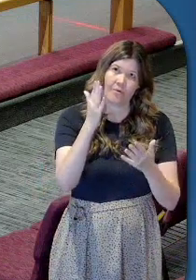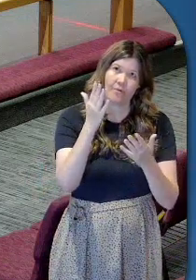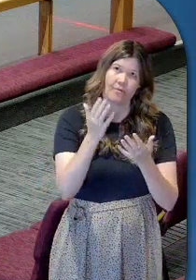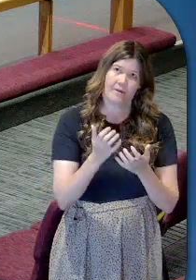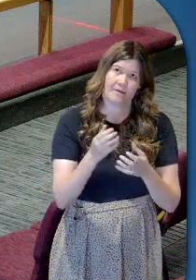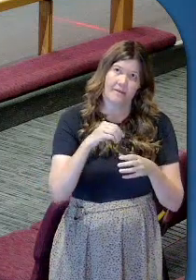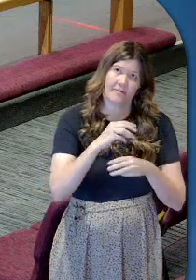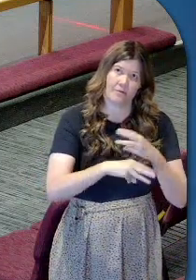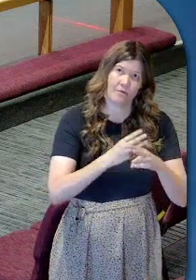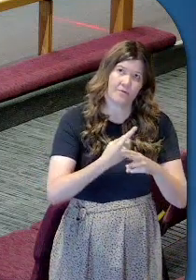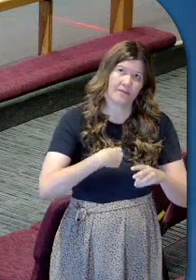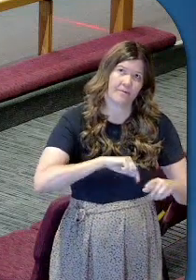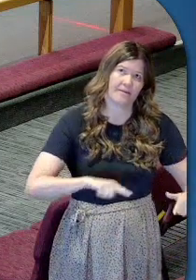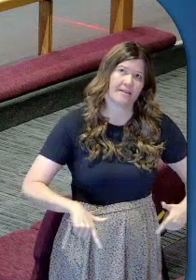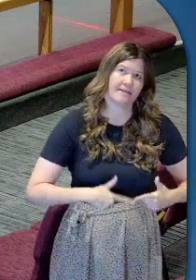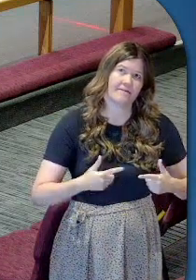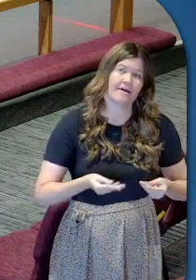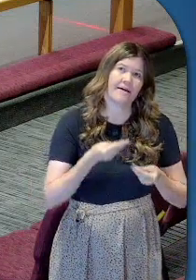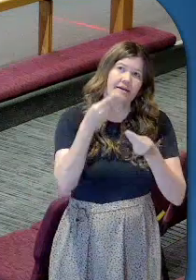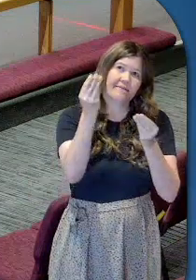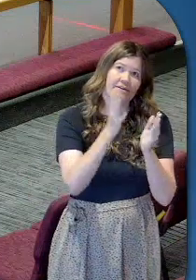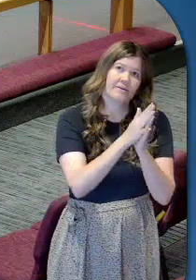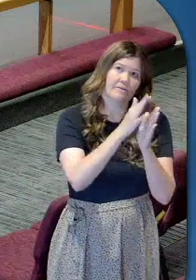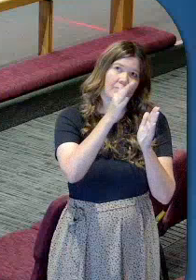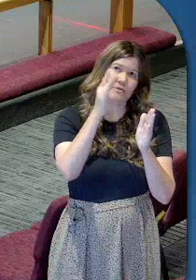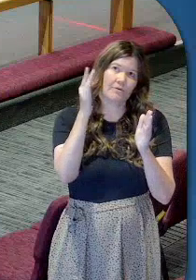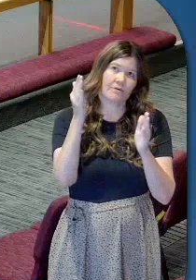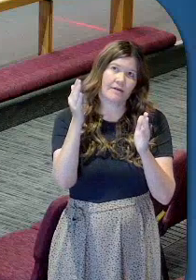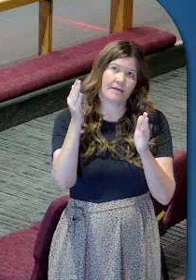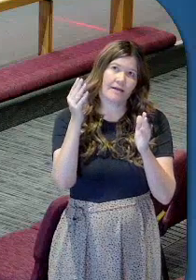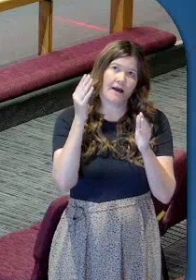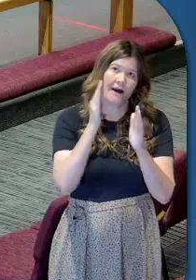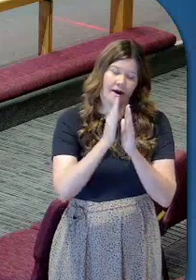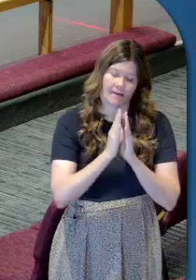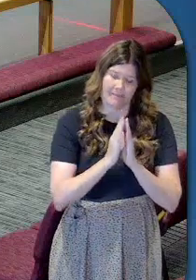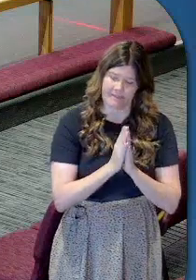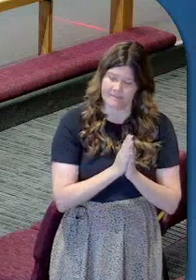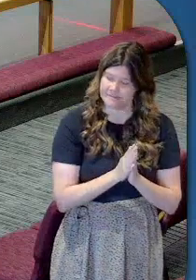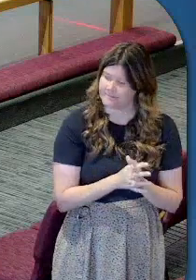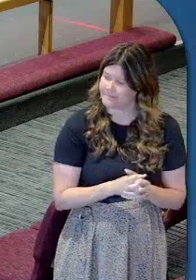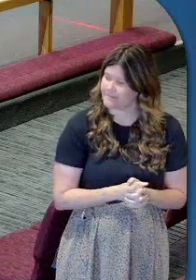which we live. All to Your glory, in Jesus' name we pray. Amen.